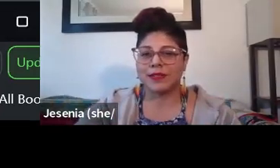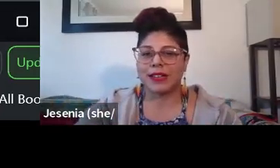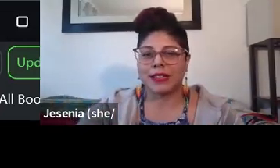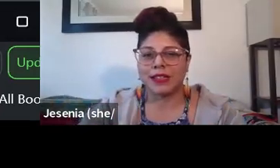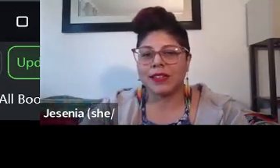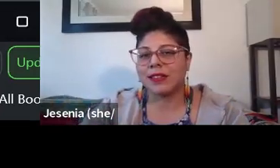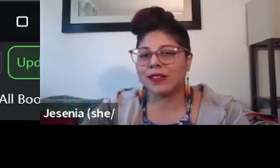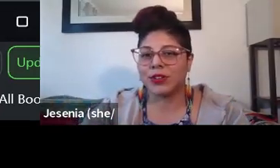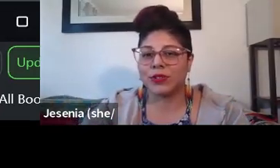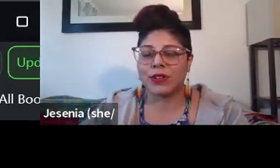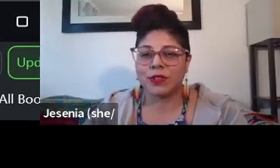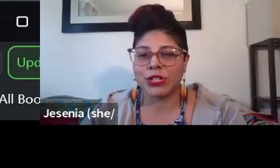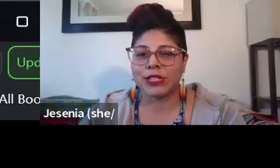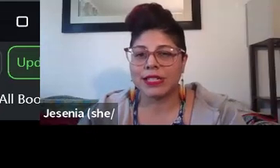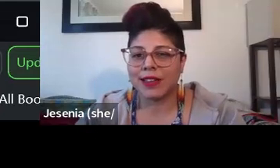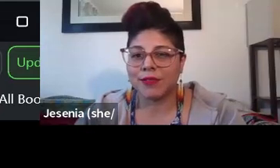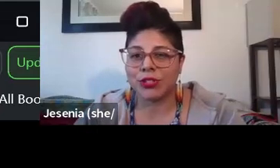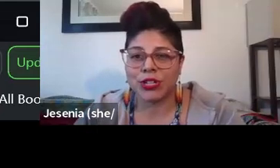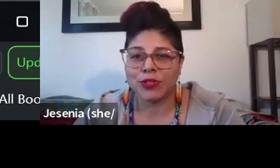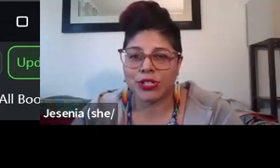And share my screen.